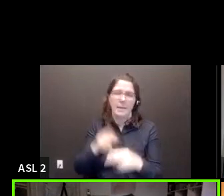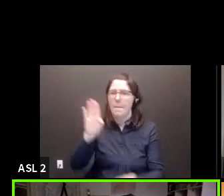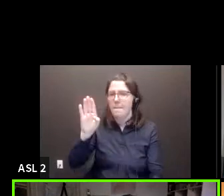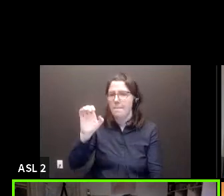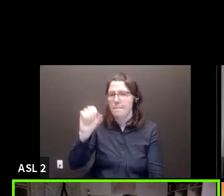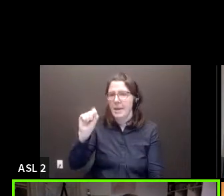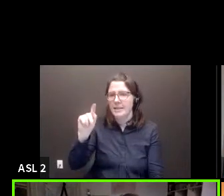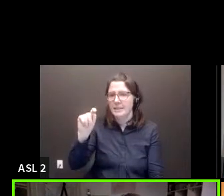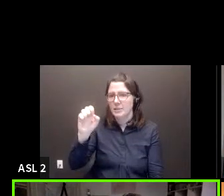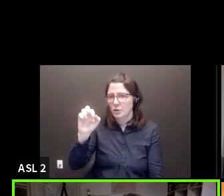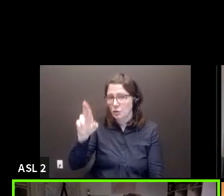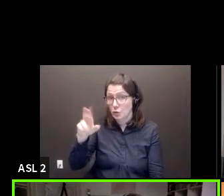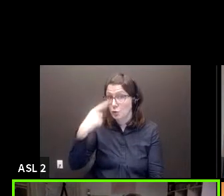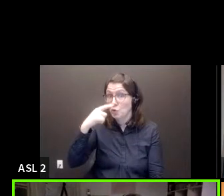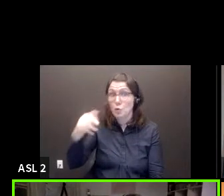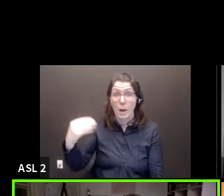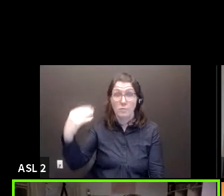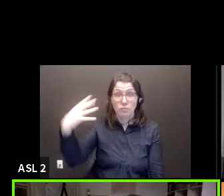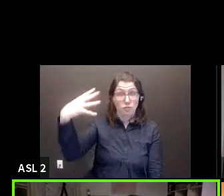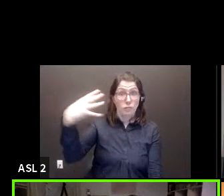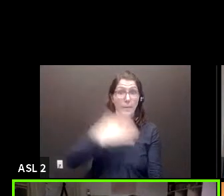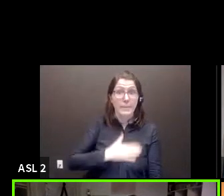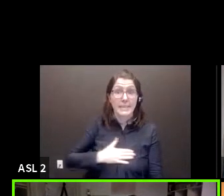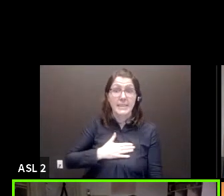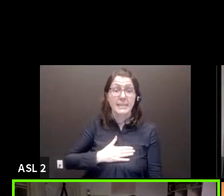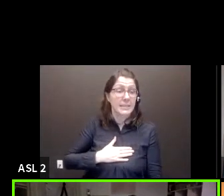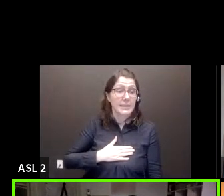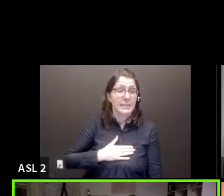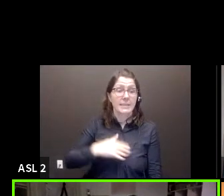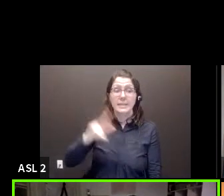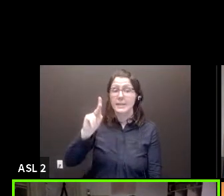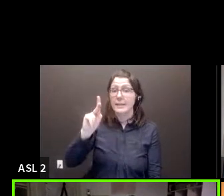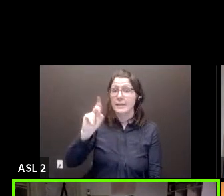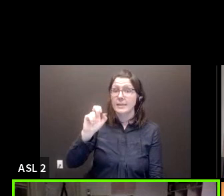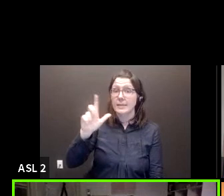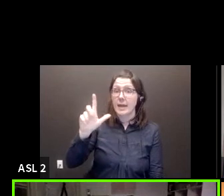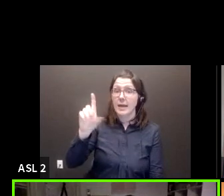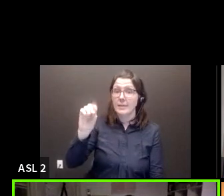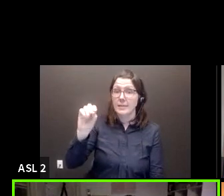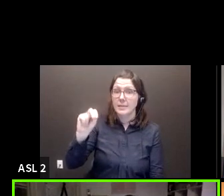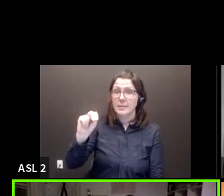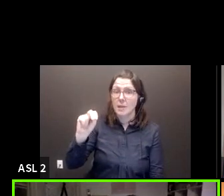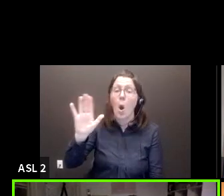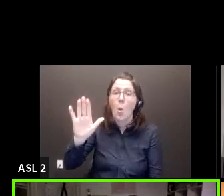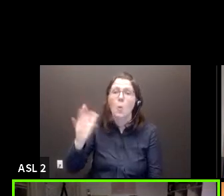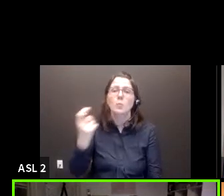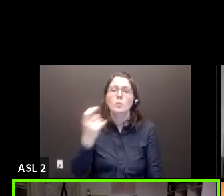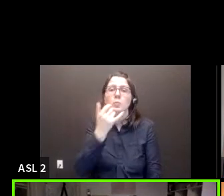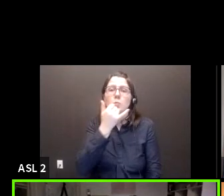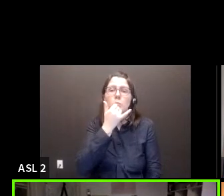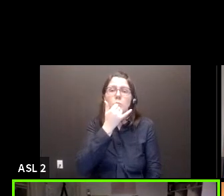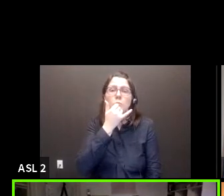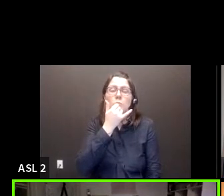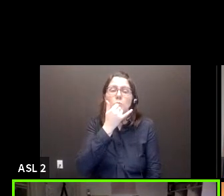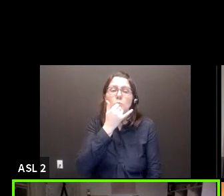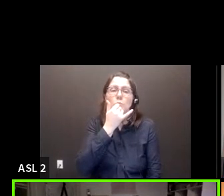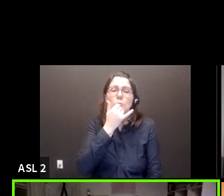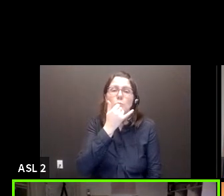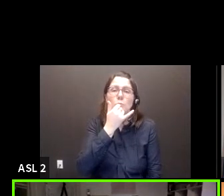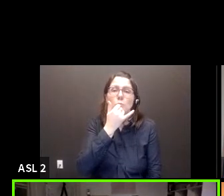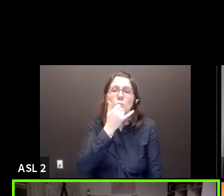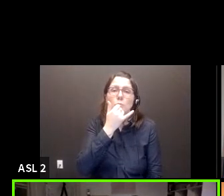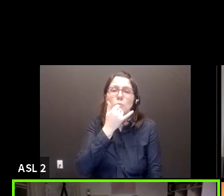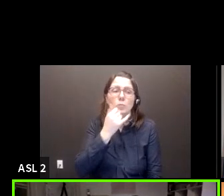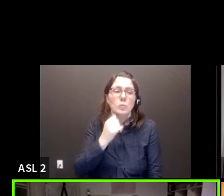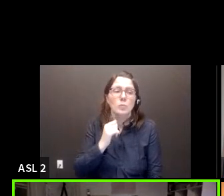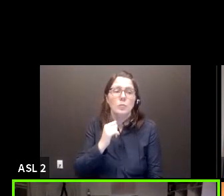present if they could turn on their screen that would be great oh sorry i just see i'm sorry i just see that i